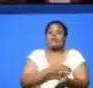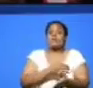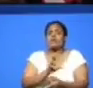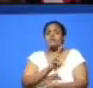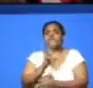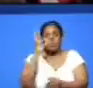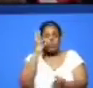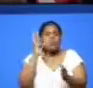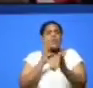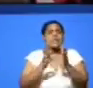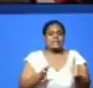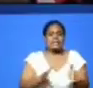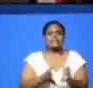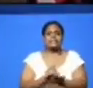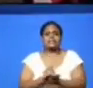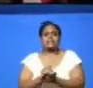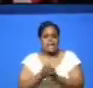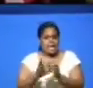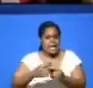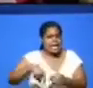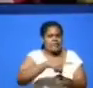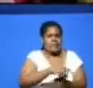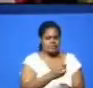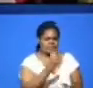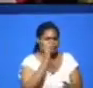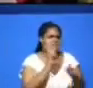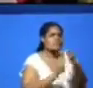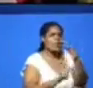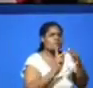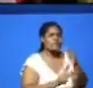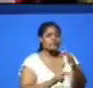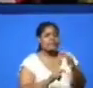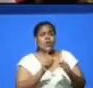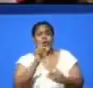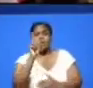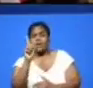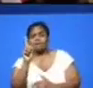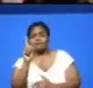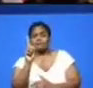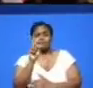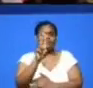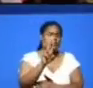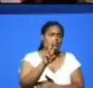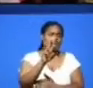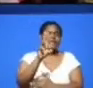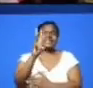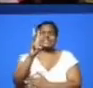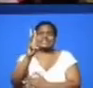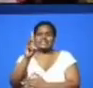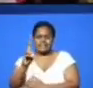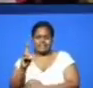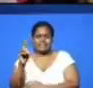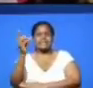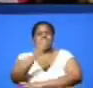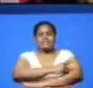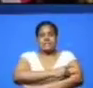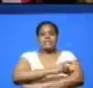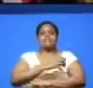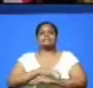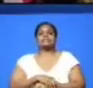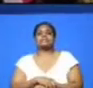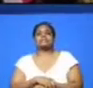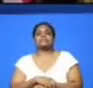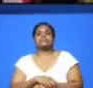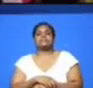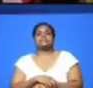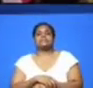two witnesses, and they shall prophesy 1,260 203 score